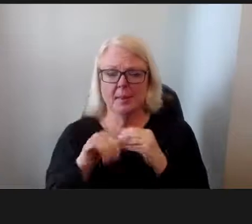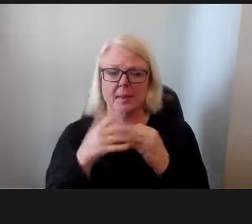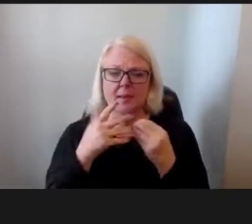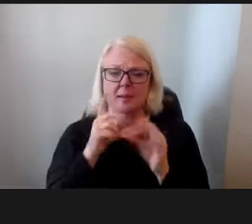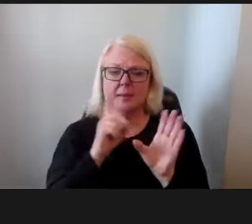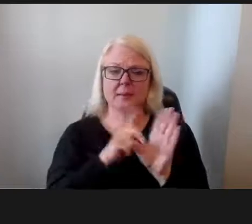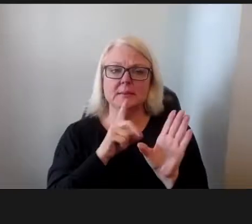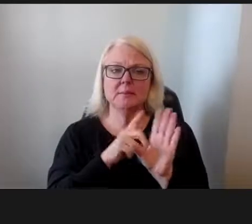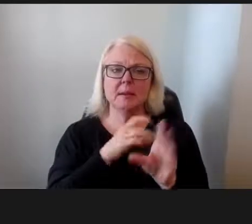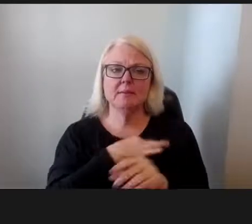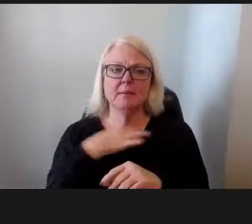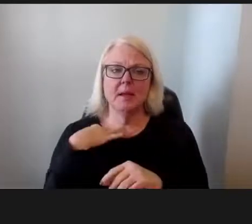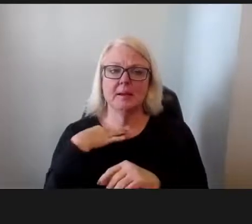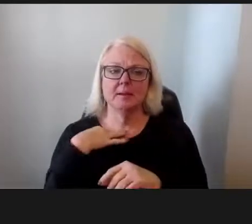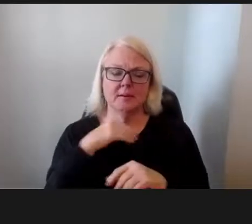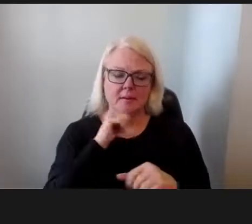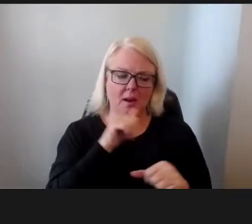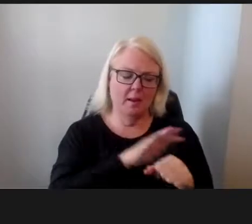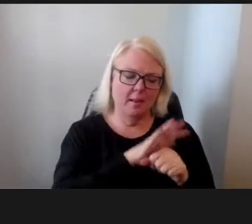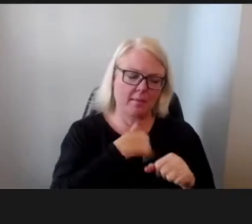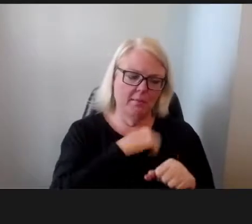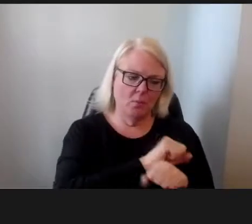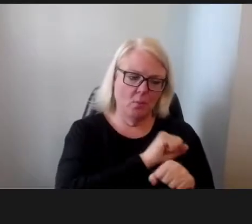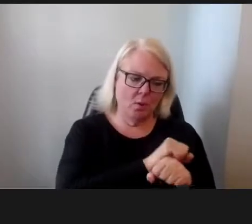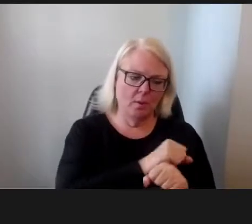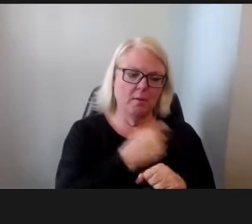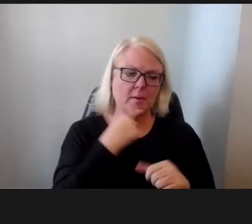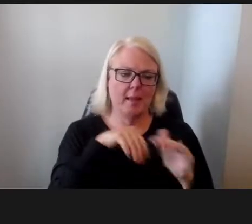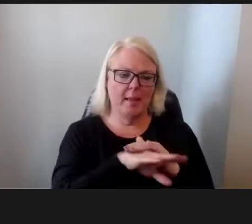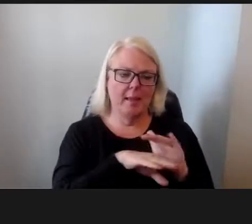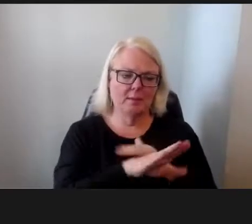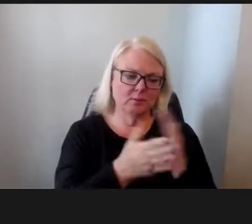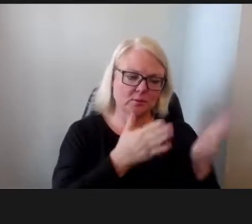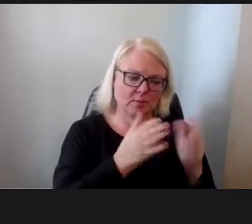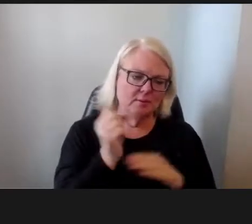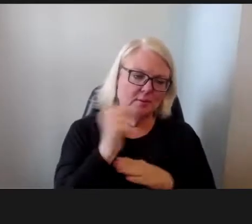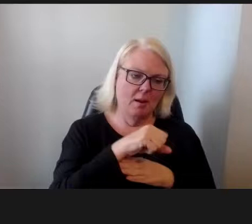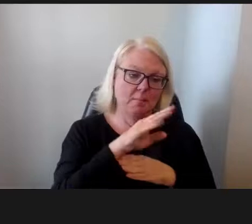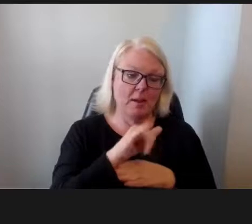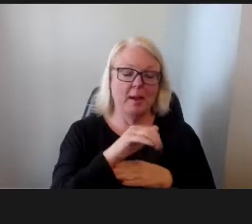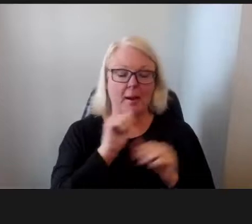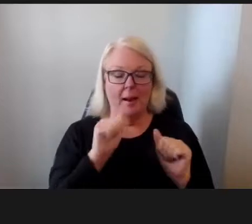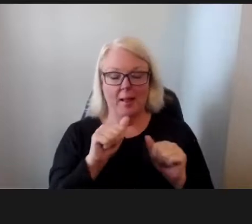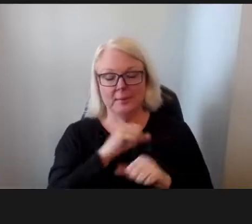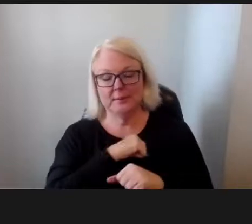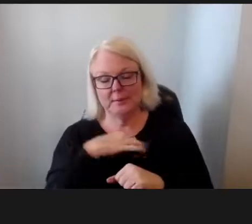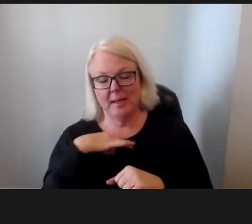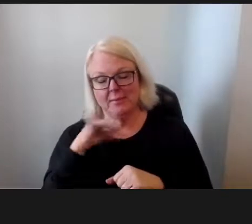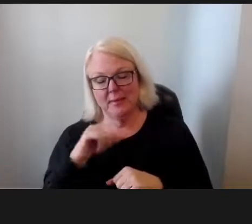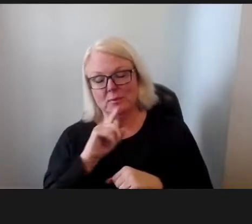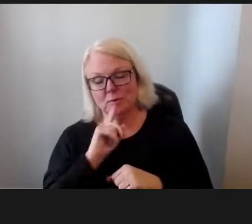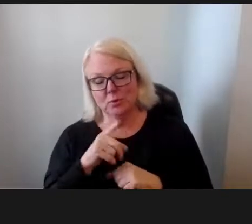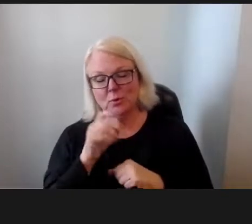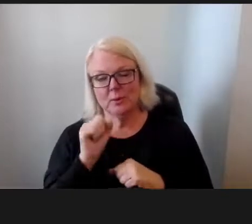disabled faculty are underemployed, access services are dominated by abled staff. These things are both very true.